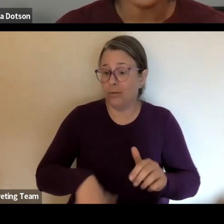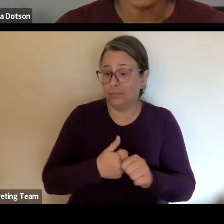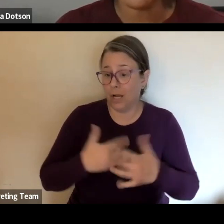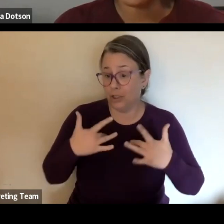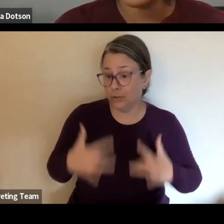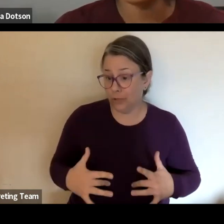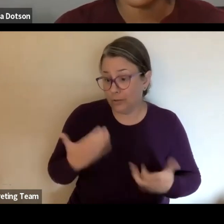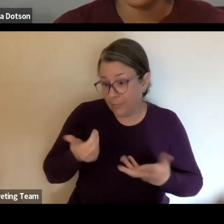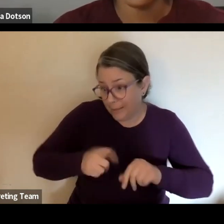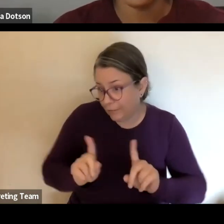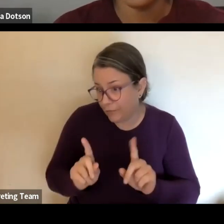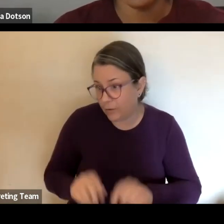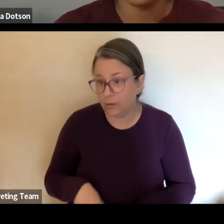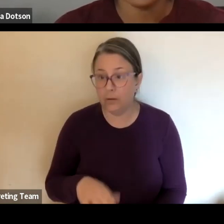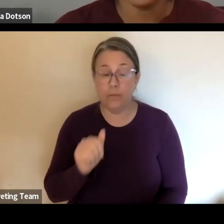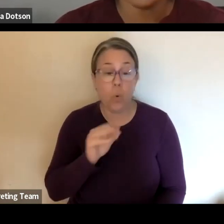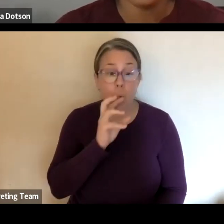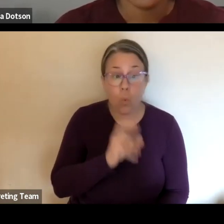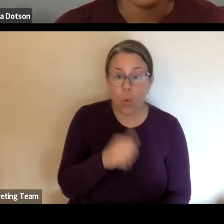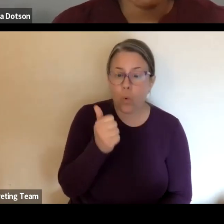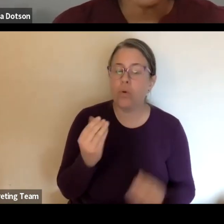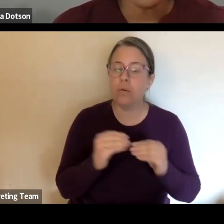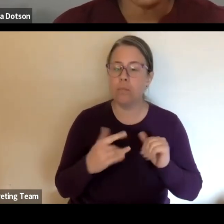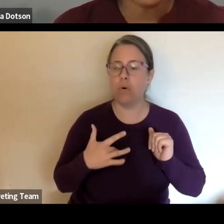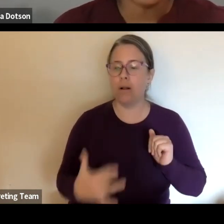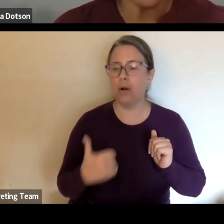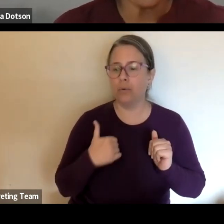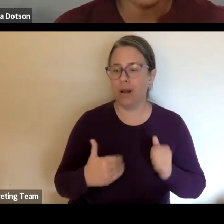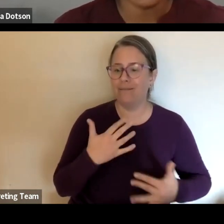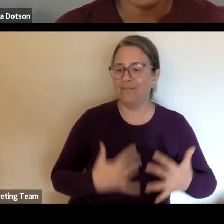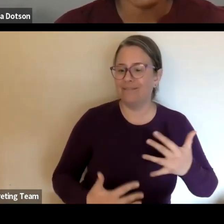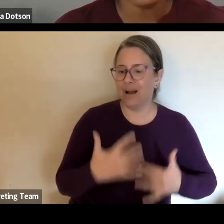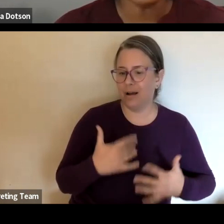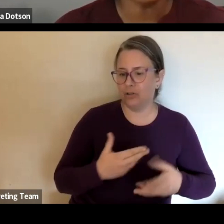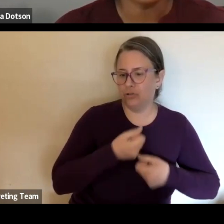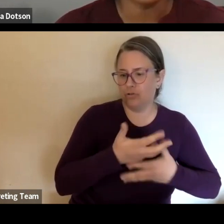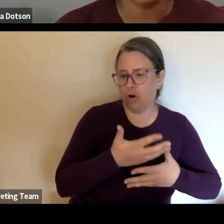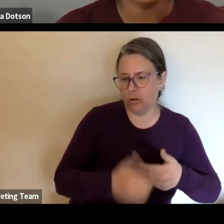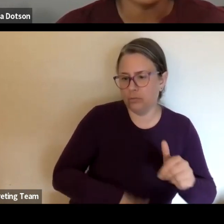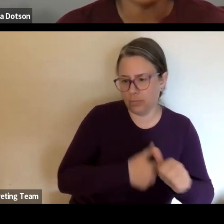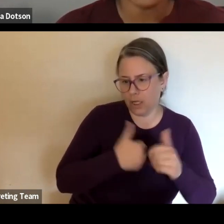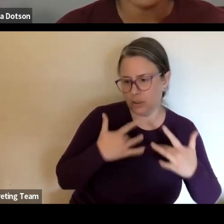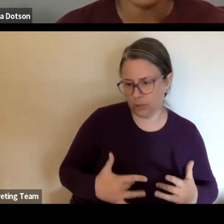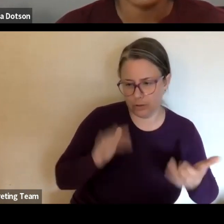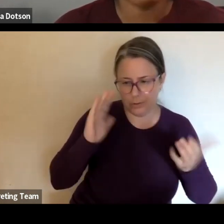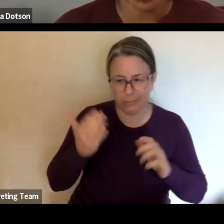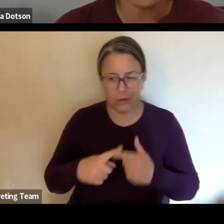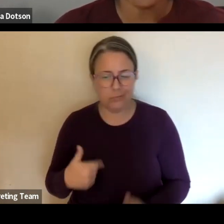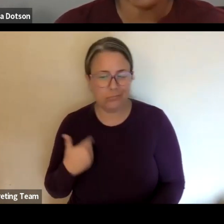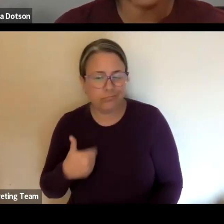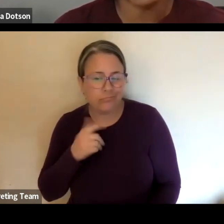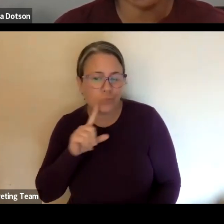than someone who's in their 20s. So how I treat the depression in older adults might need to be tailored. I might be